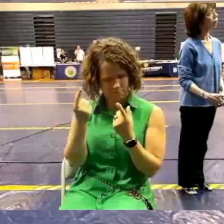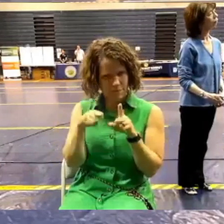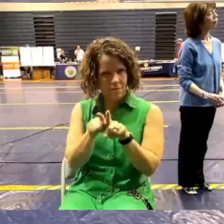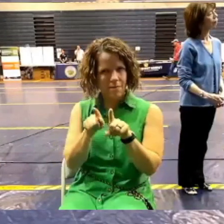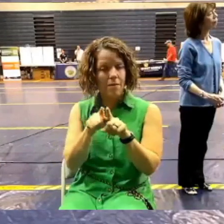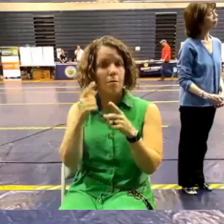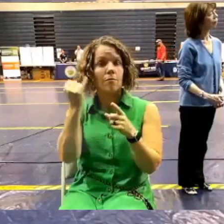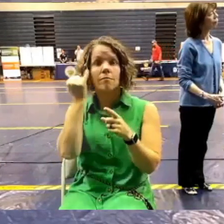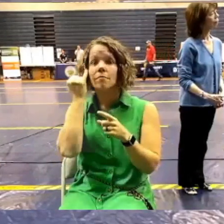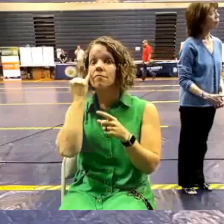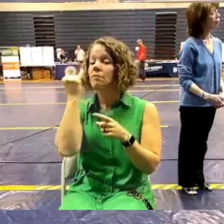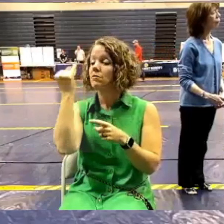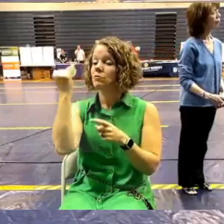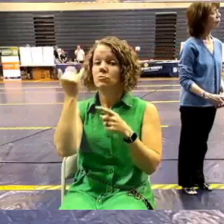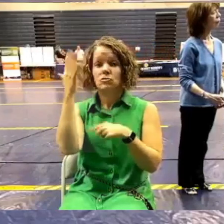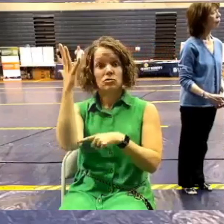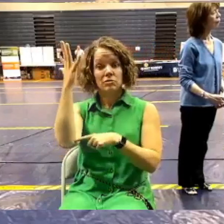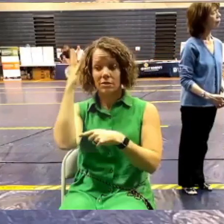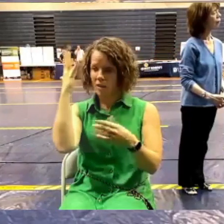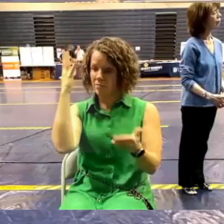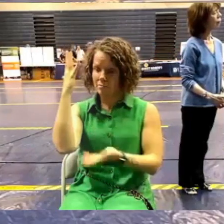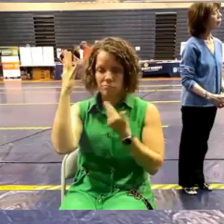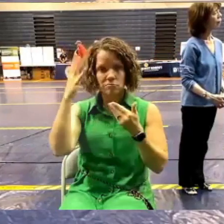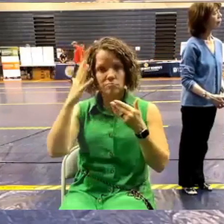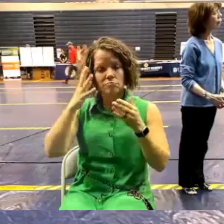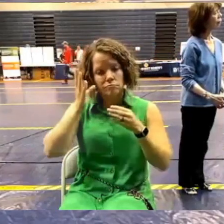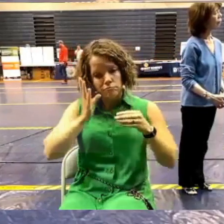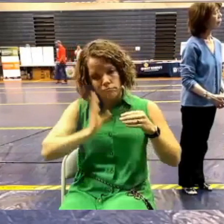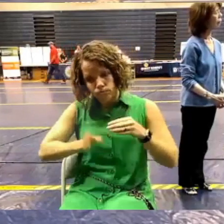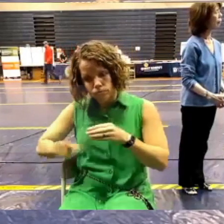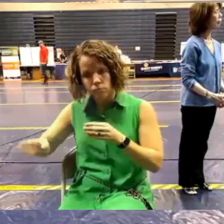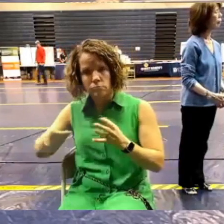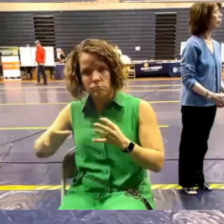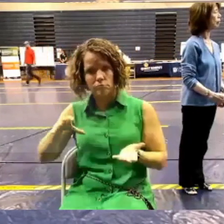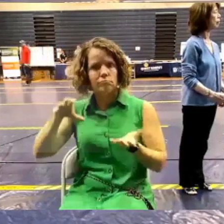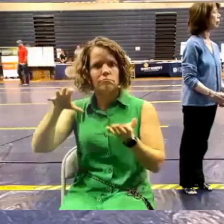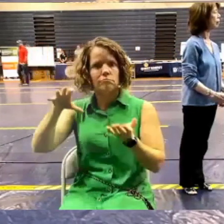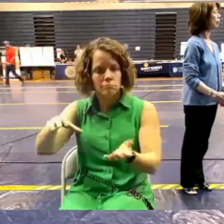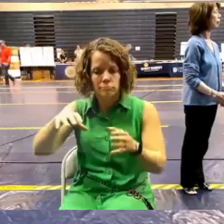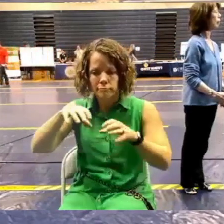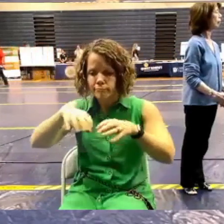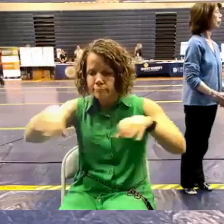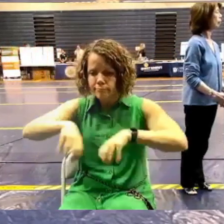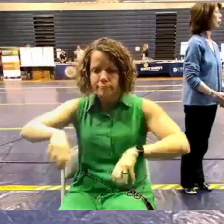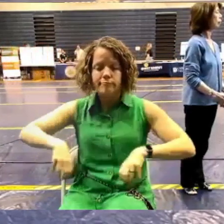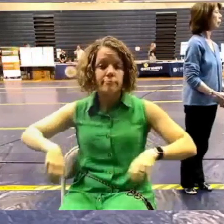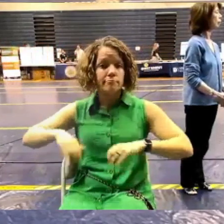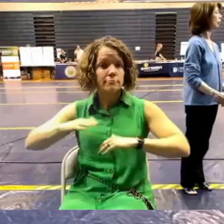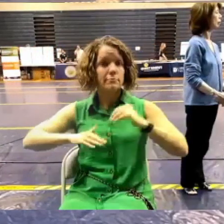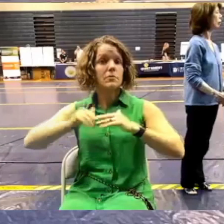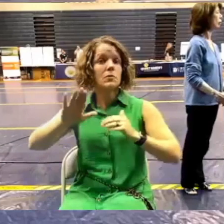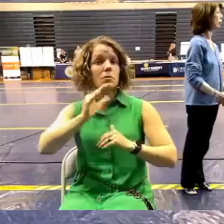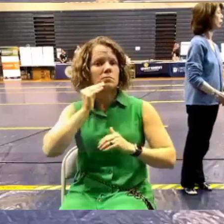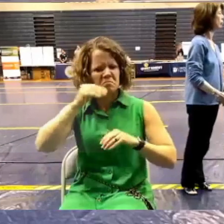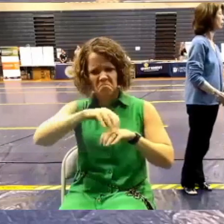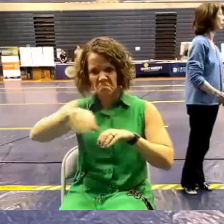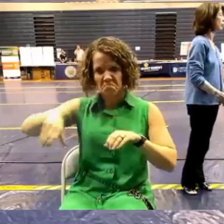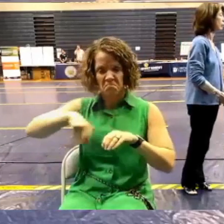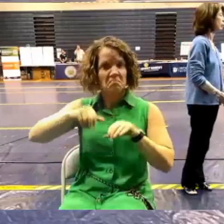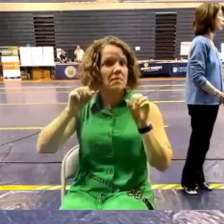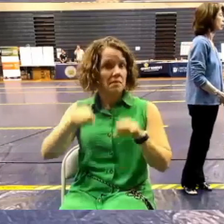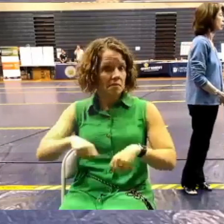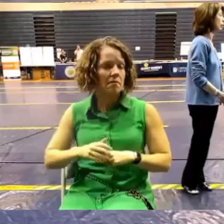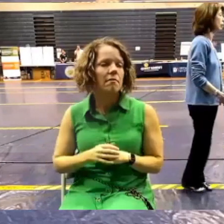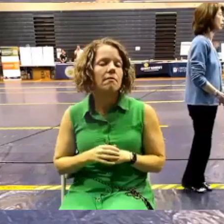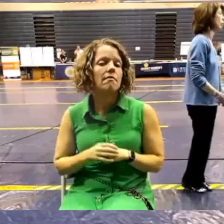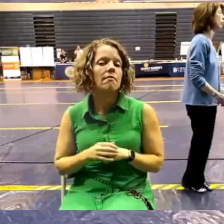you've already turned in your right of entry and it's been accepted, it can't be amended at that point. But